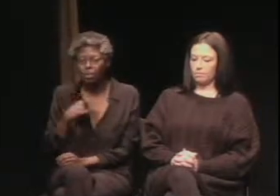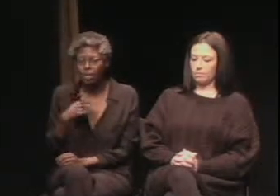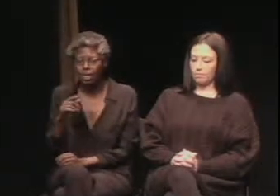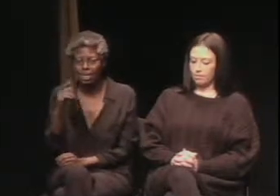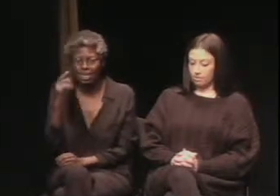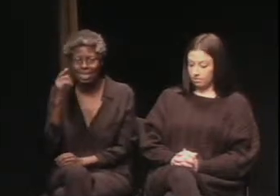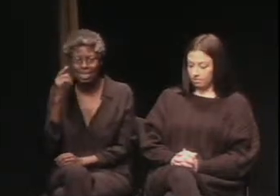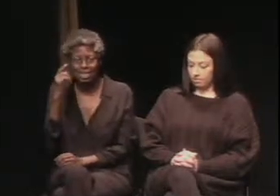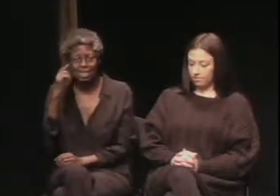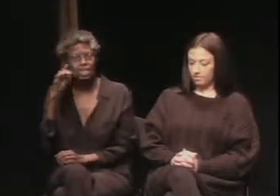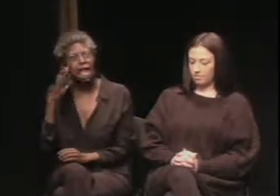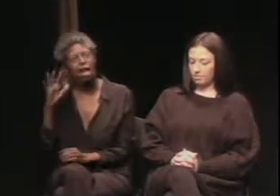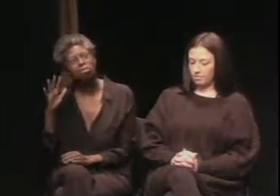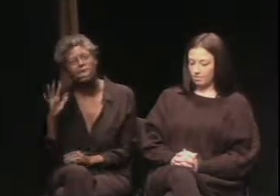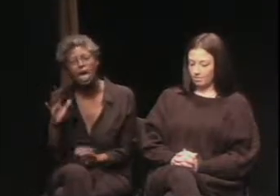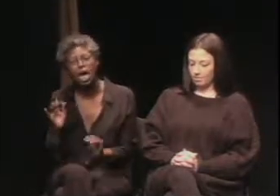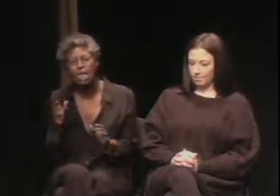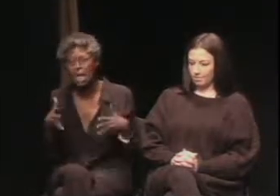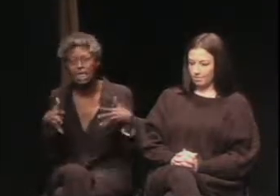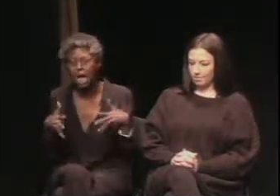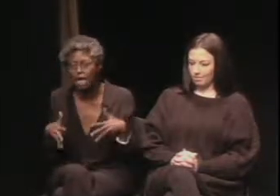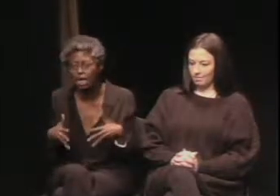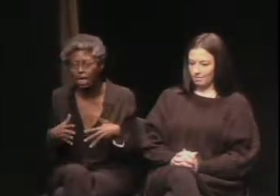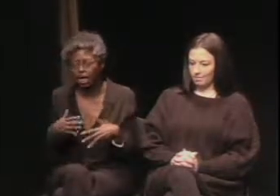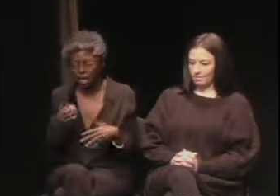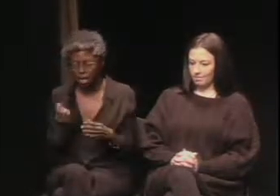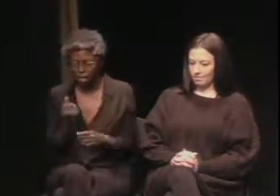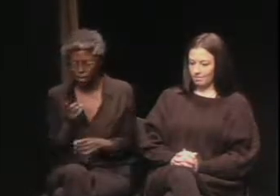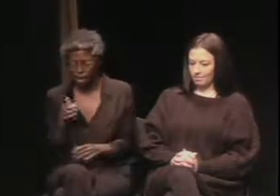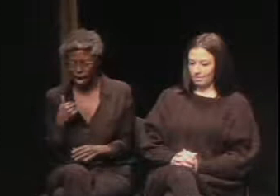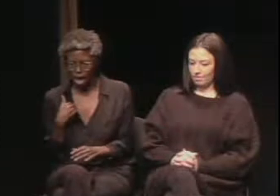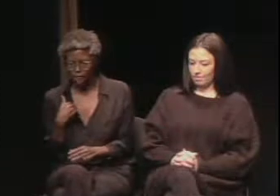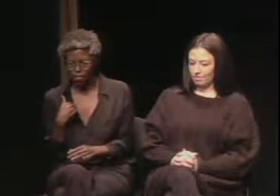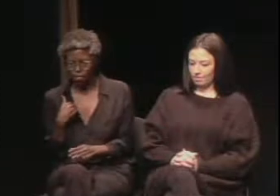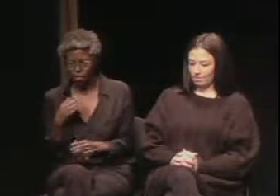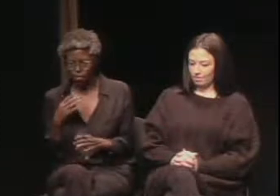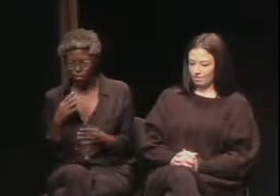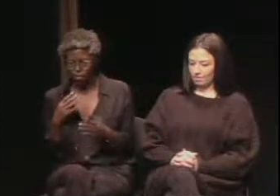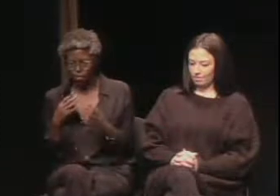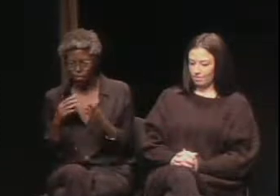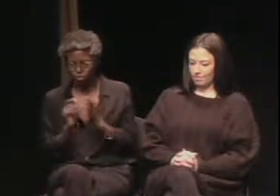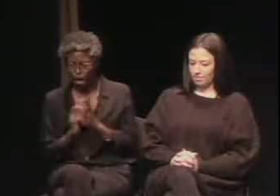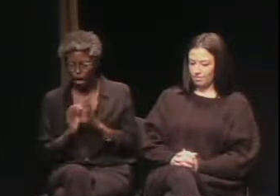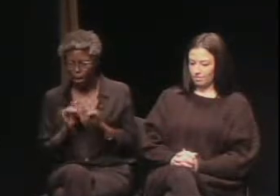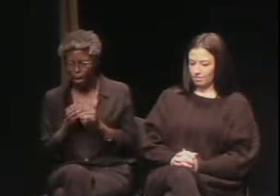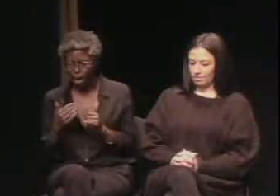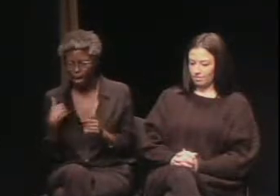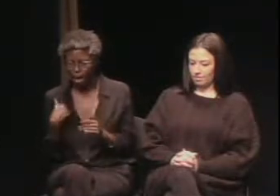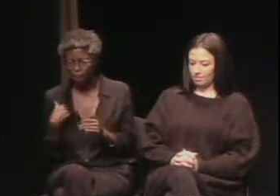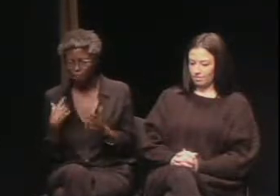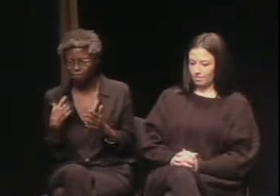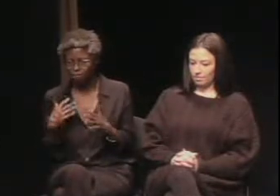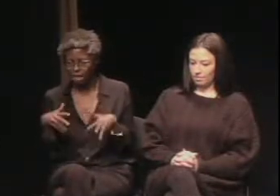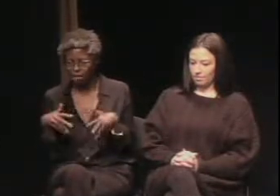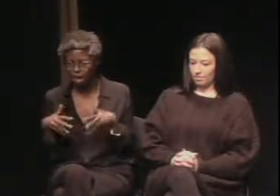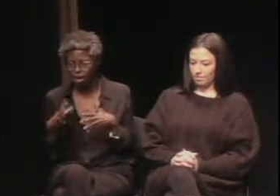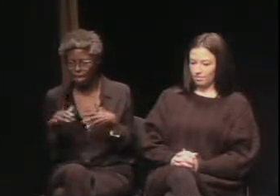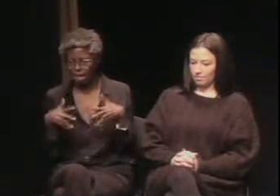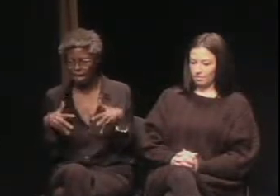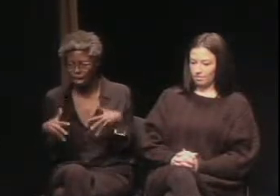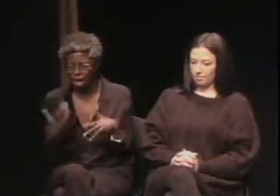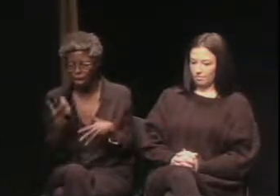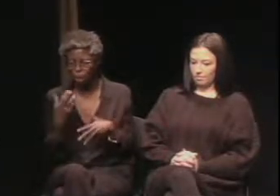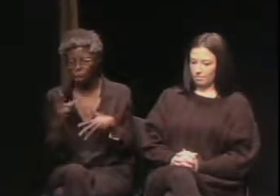anxiety. Yes, exactly. Something I had as a child. And you write about having anxiety yeah. and not having the words to be like, this is anxiety,